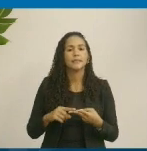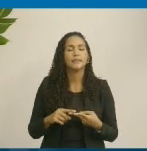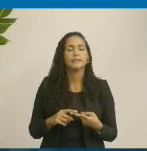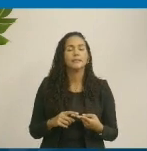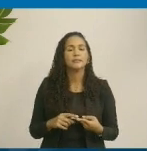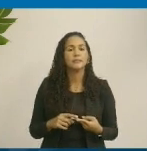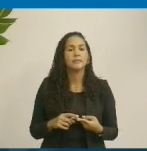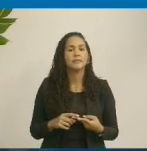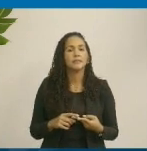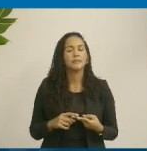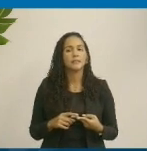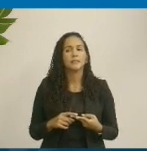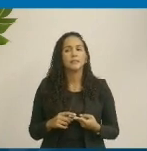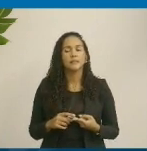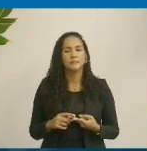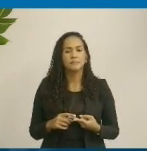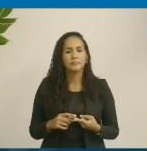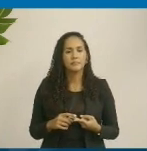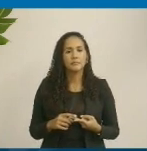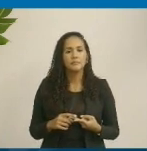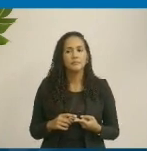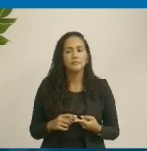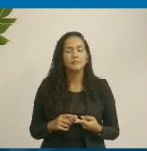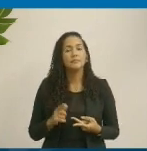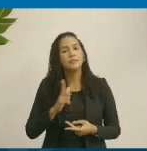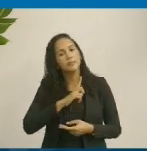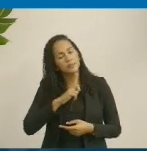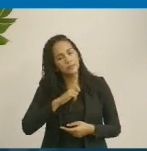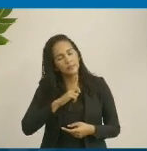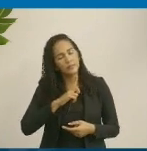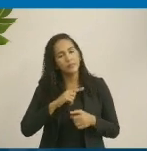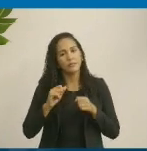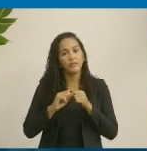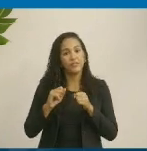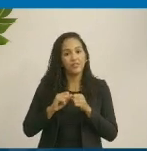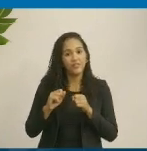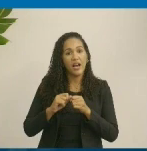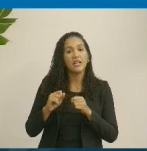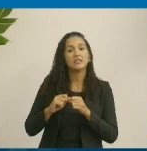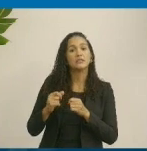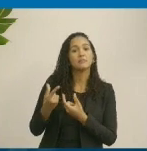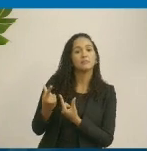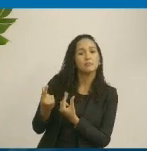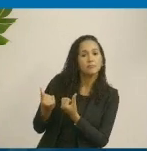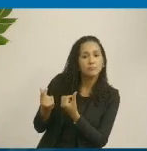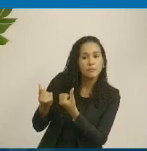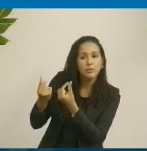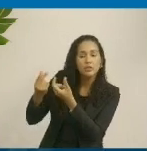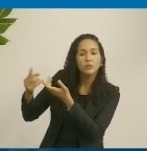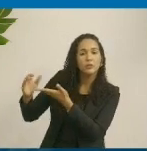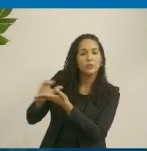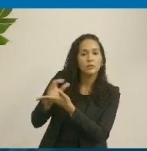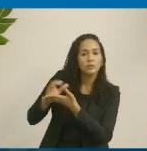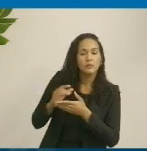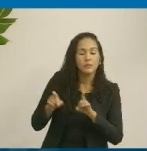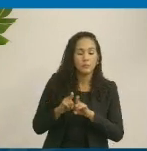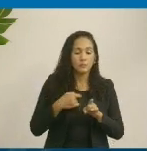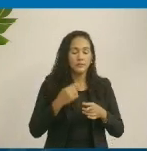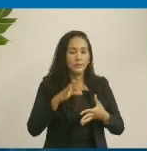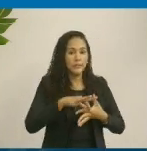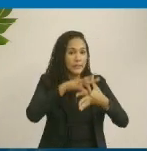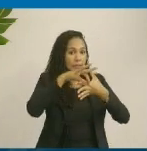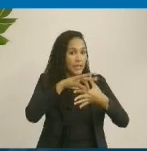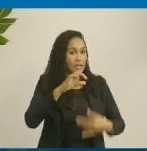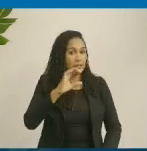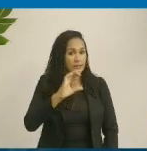scientifically and doing the fundraising. We had academic partners to increase disease and scientific knowledge, and industry partners